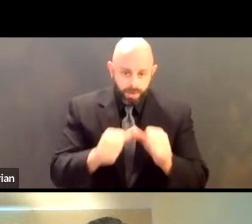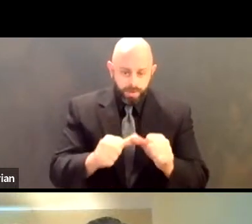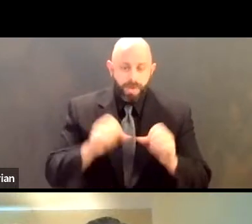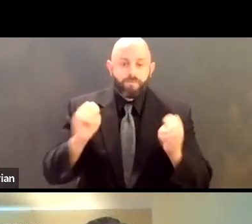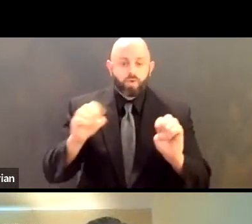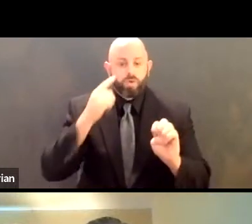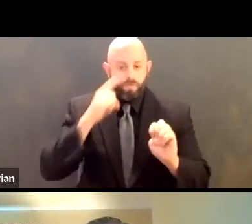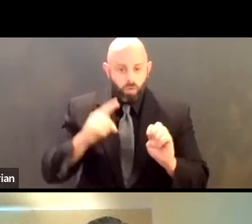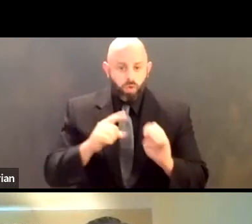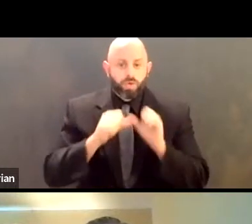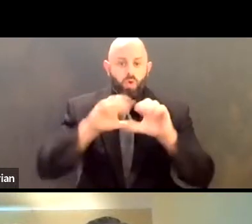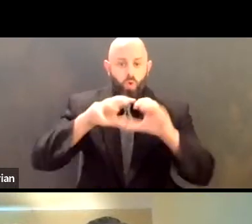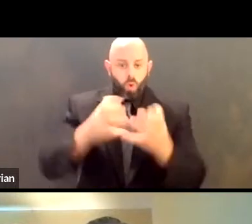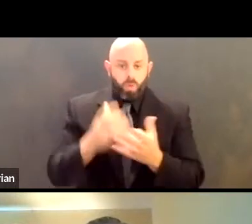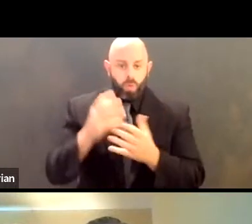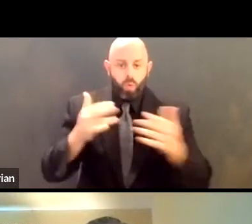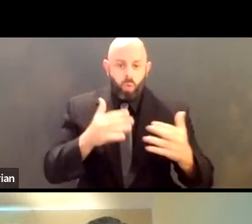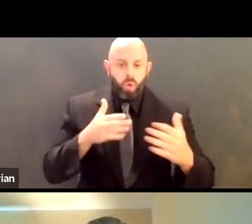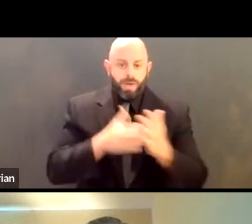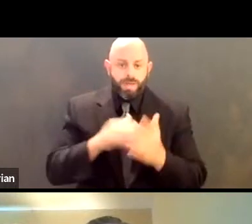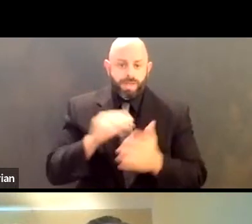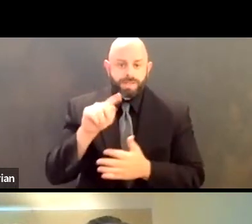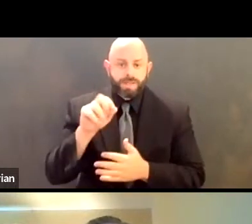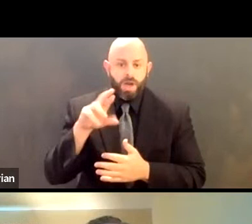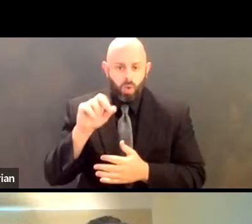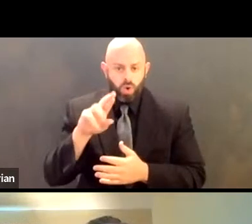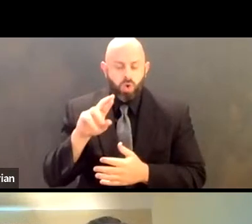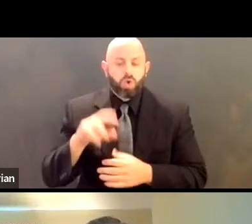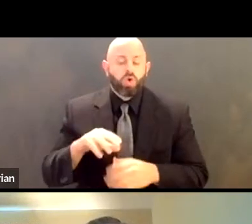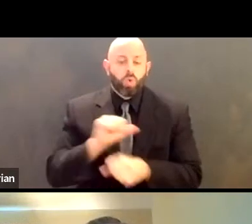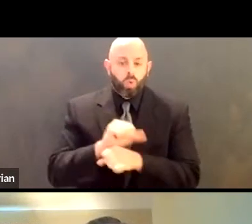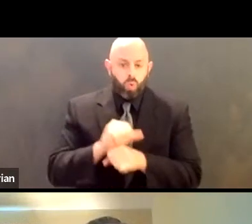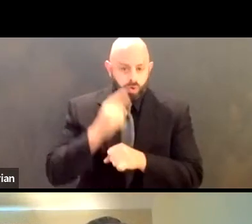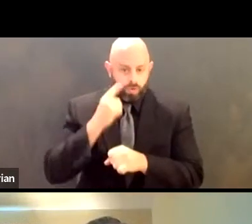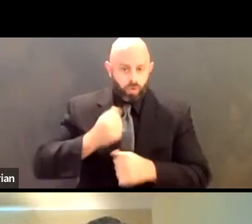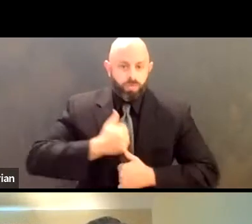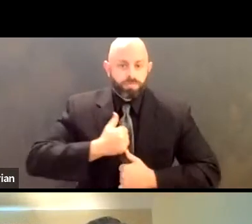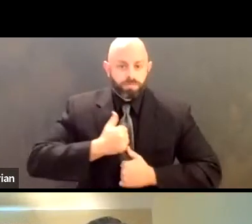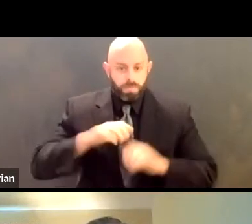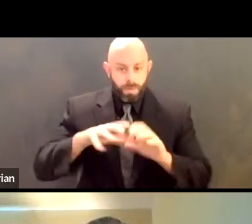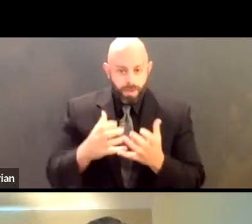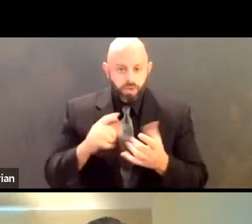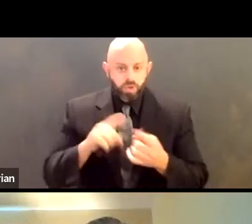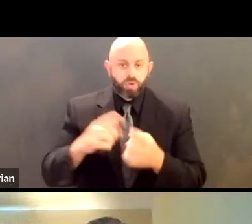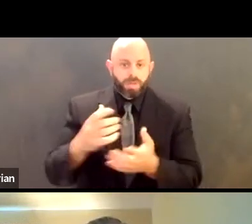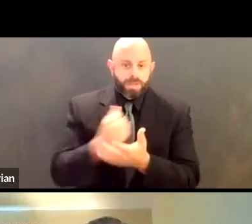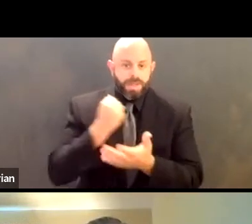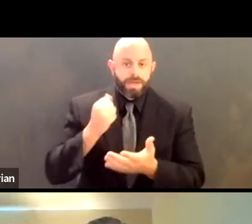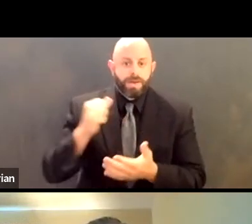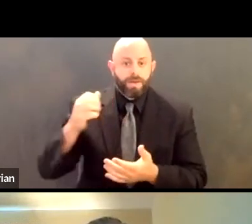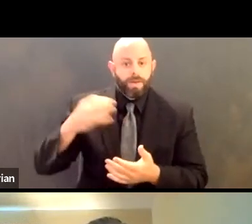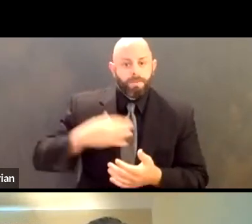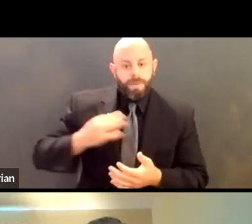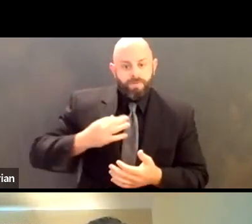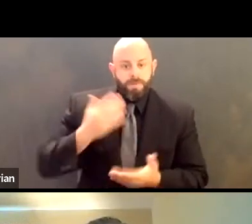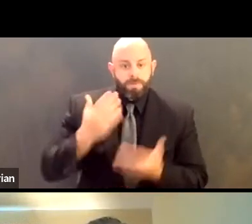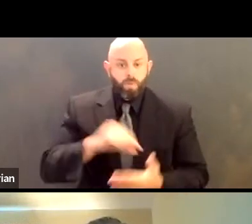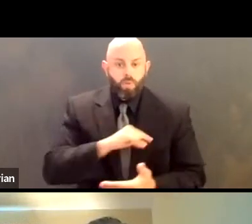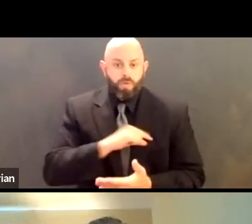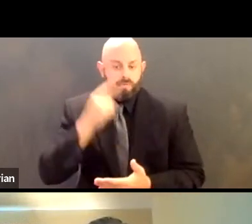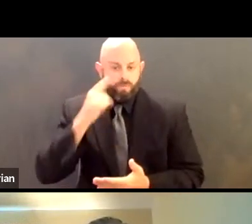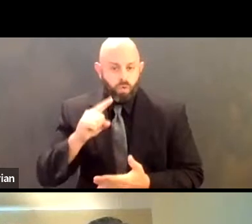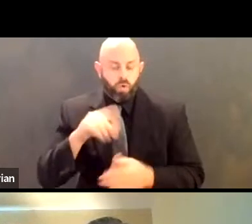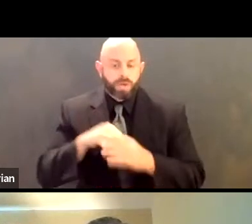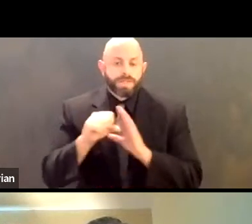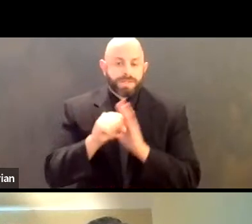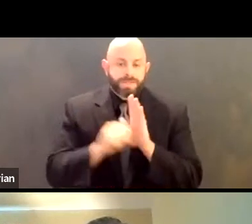Tim advocates for the veteran population in North Carolina to attain benefits and entitlements that they may be qualified for from state and federal